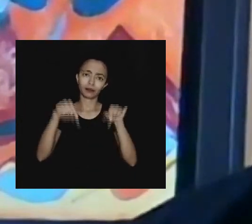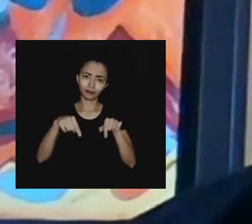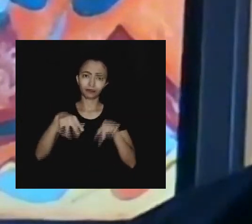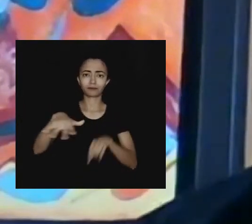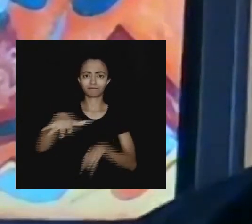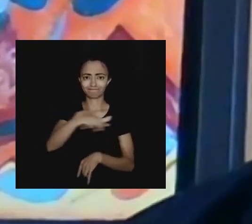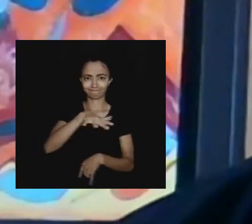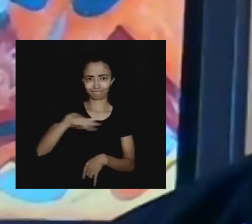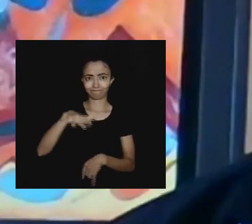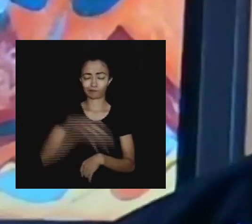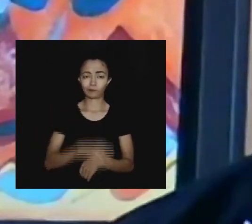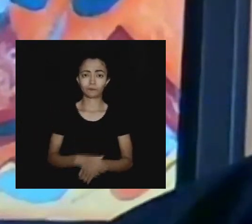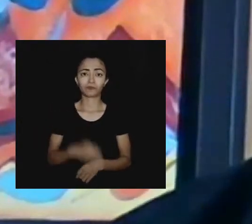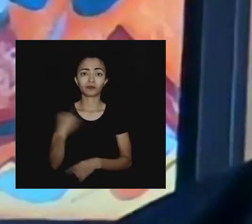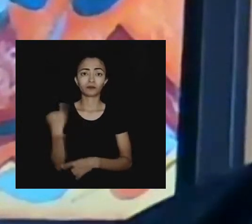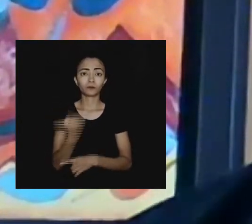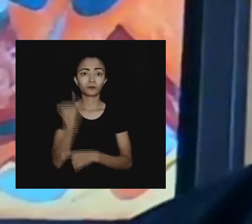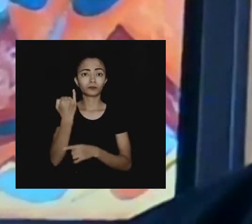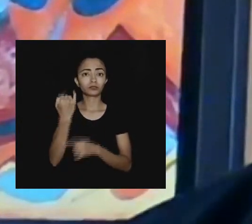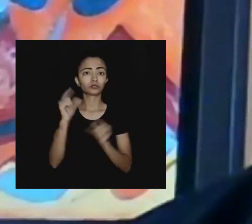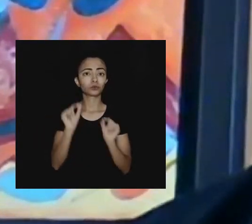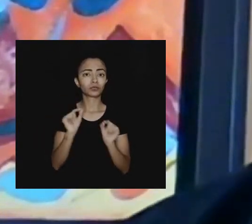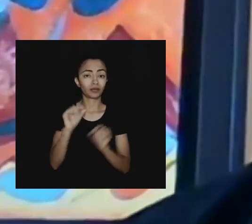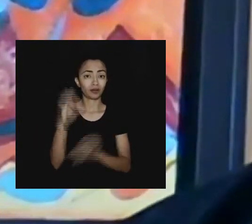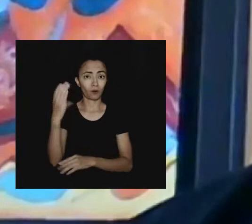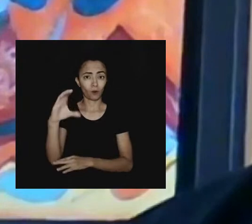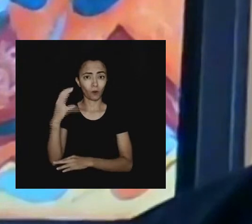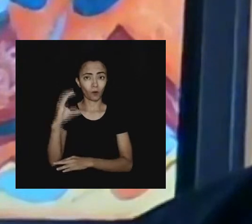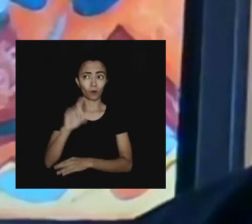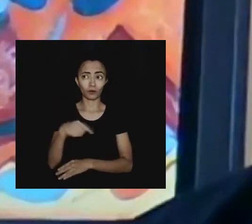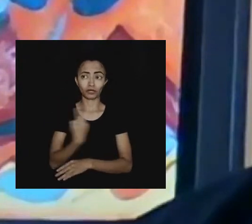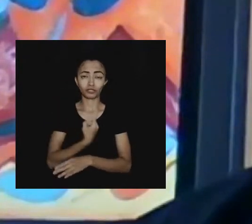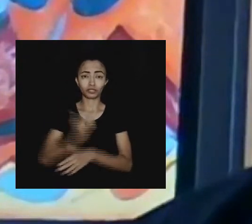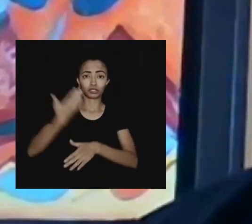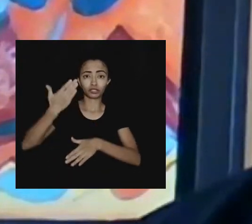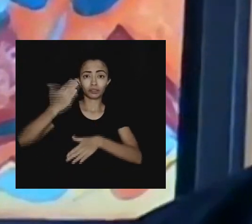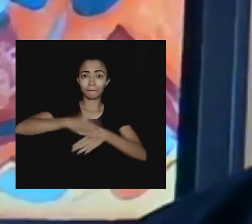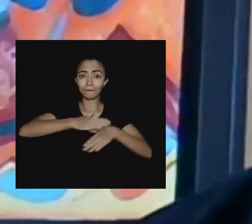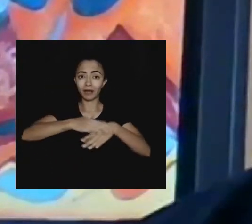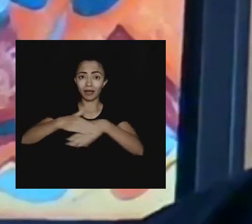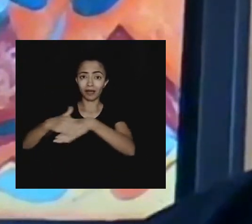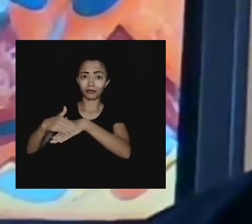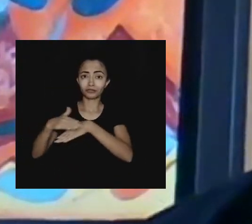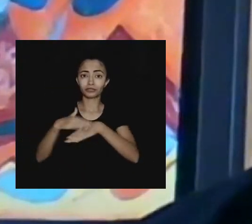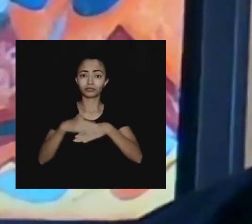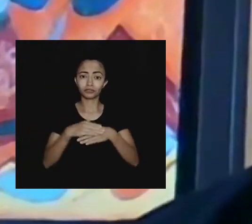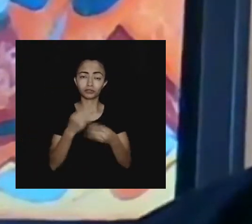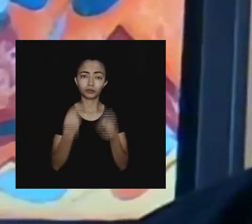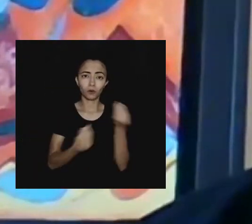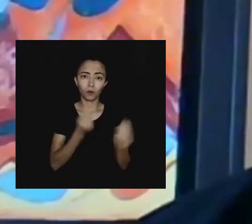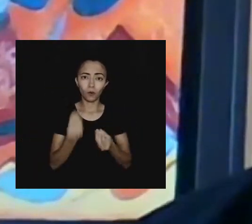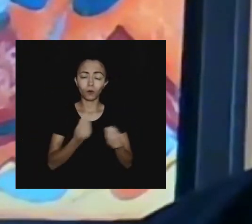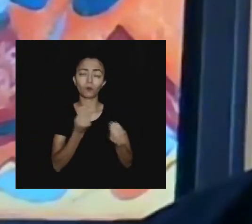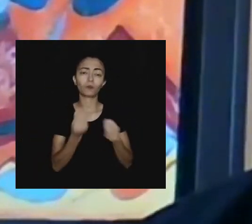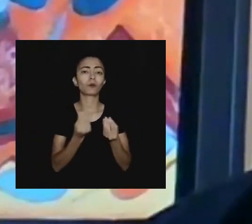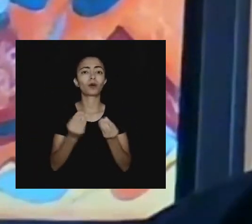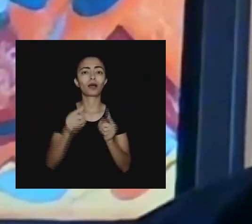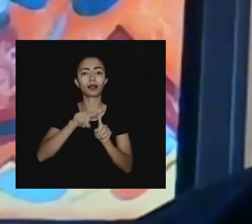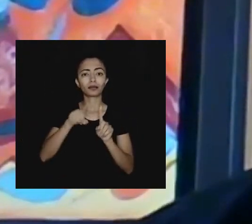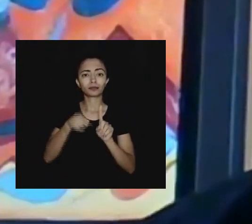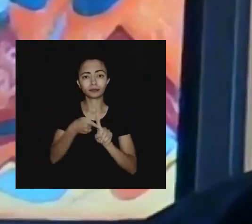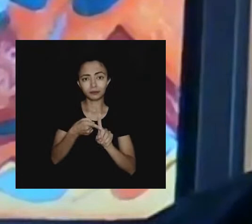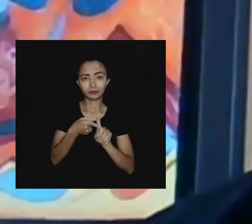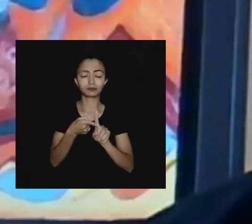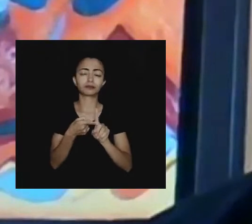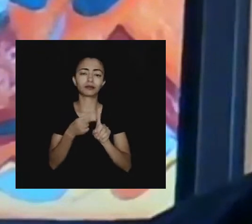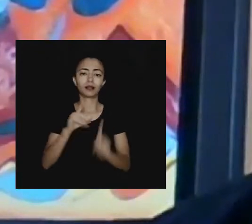Colombia, we have only taken to the practice of the exclusive breastfeeding has only been